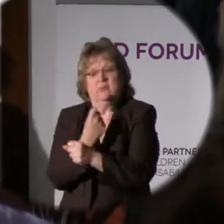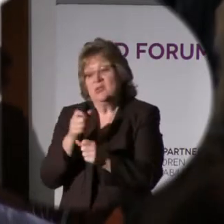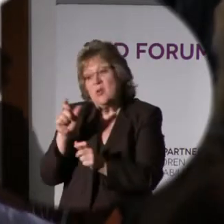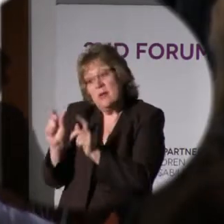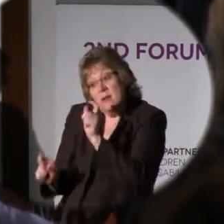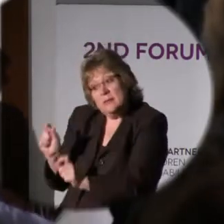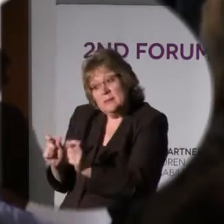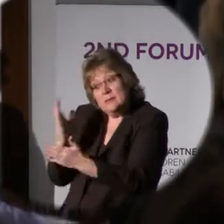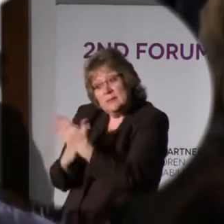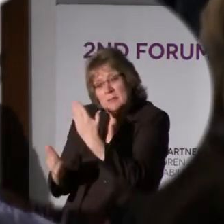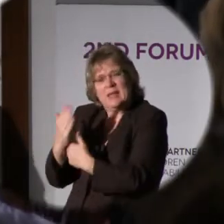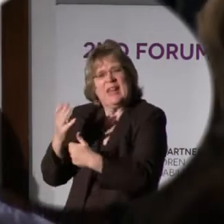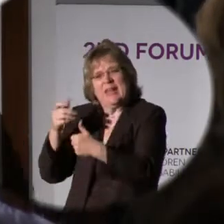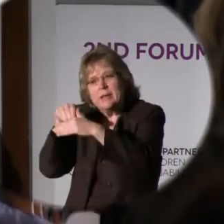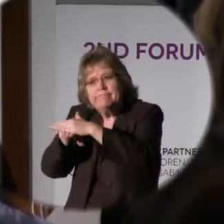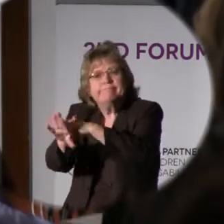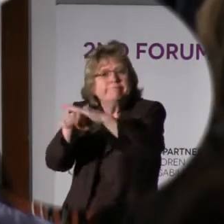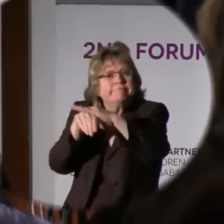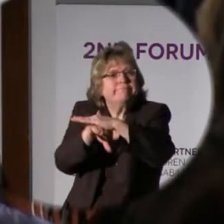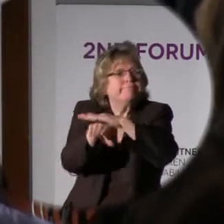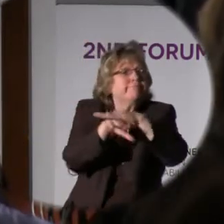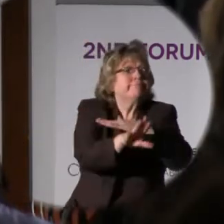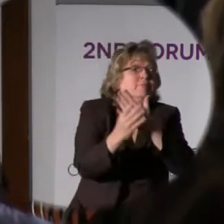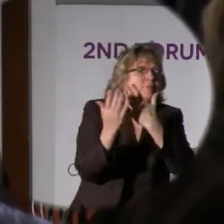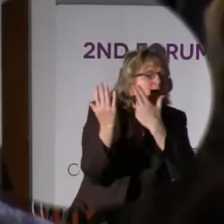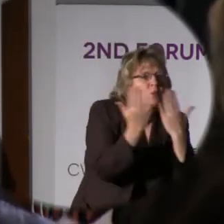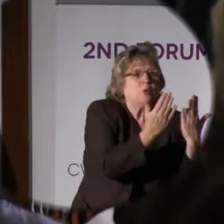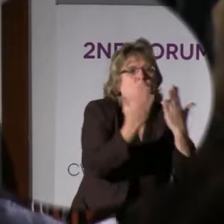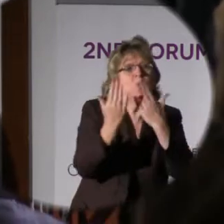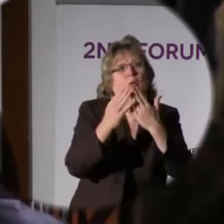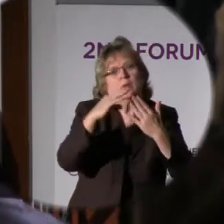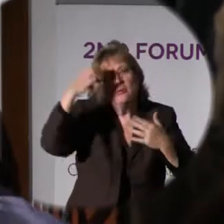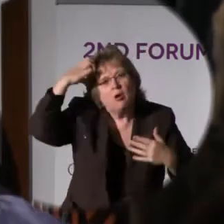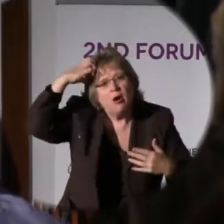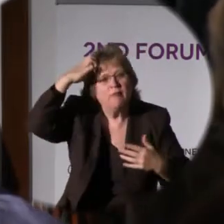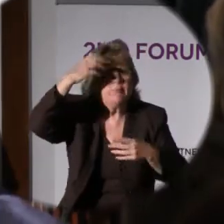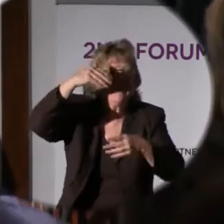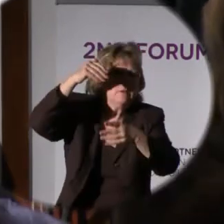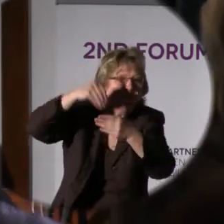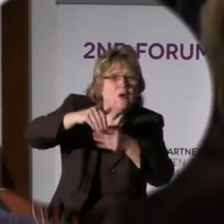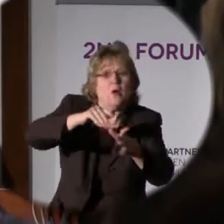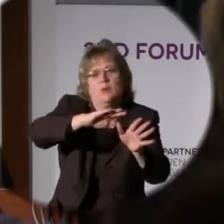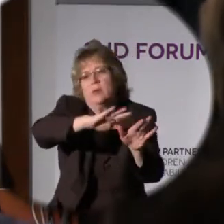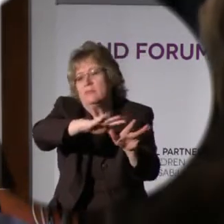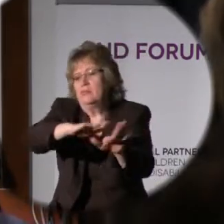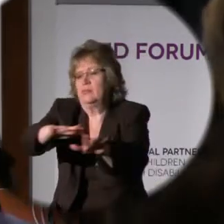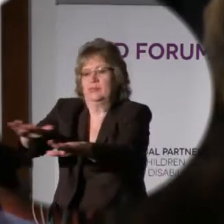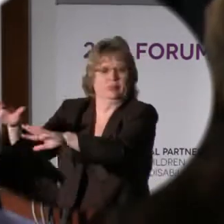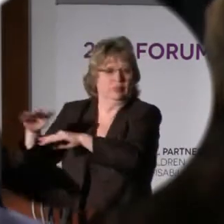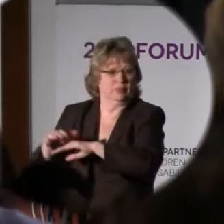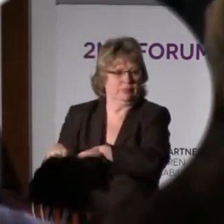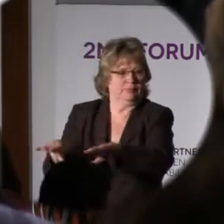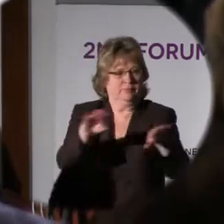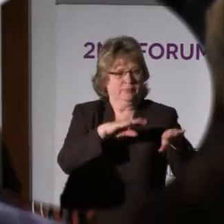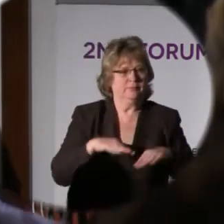services. Such an agenda would promote empowerment and translate to a life of dignity for